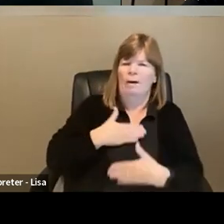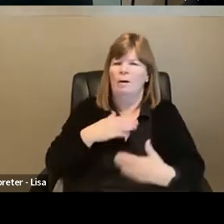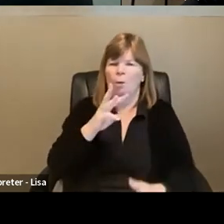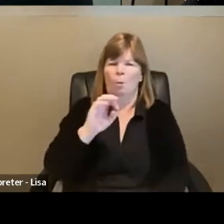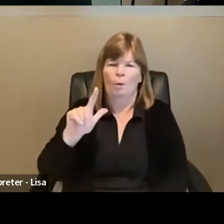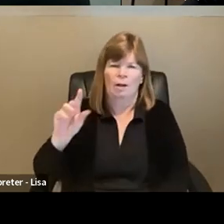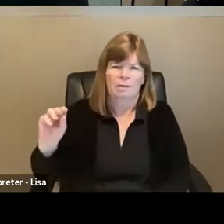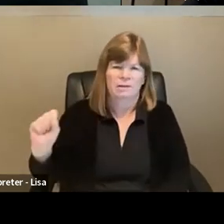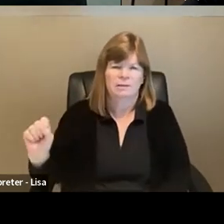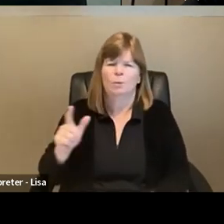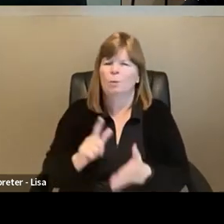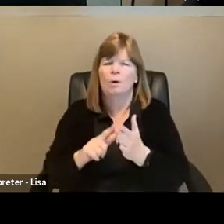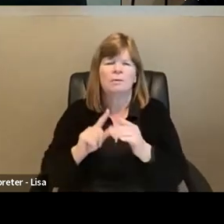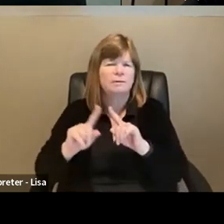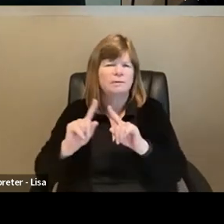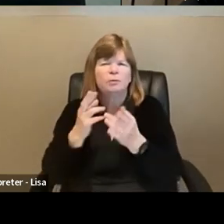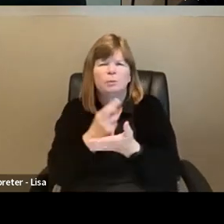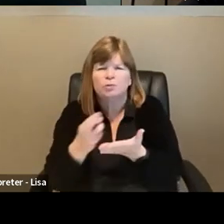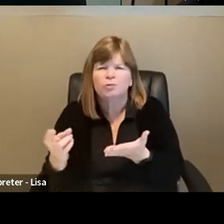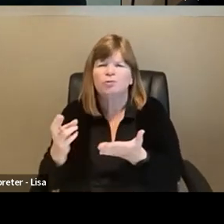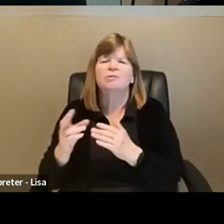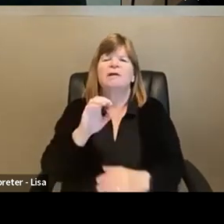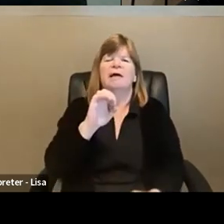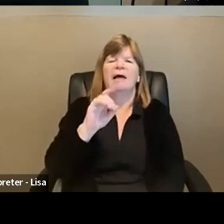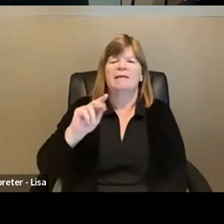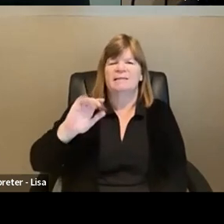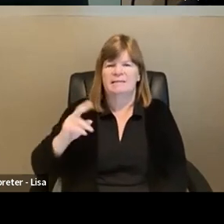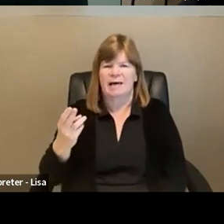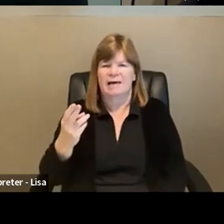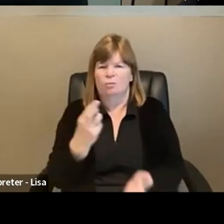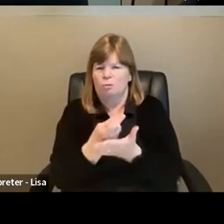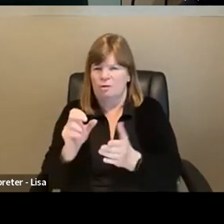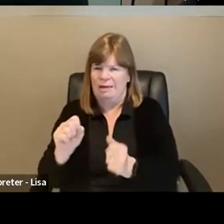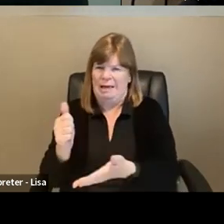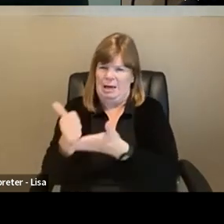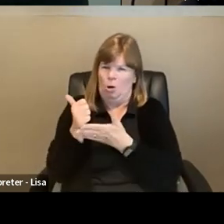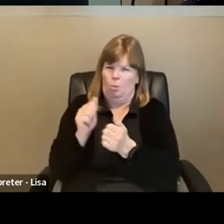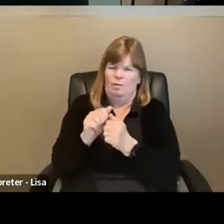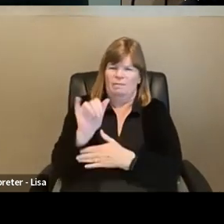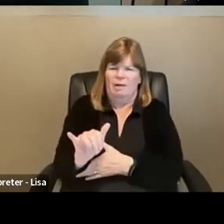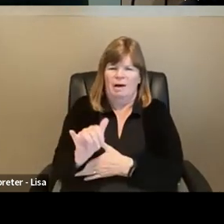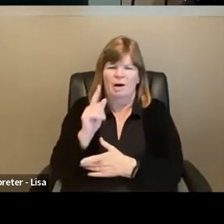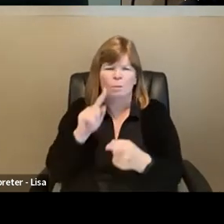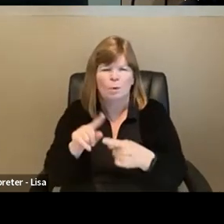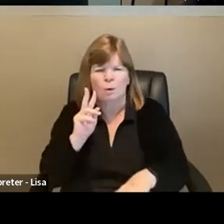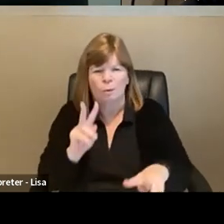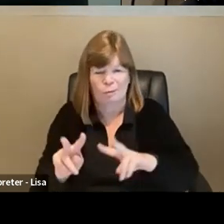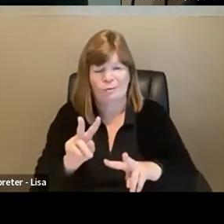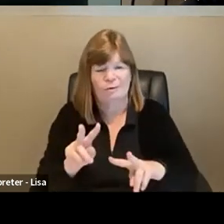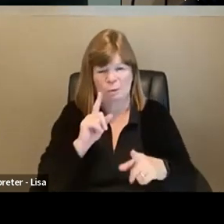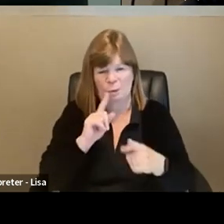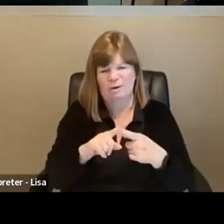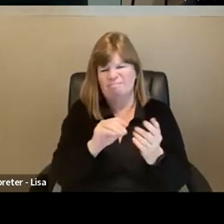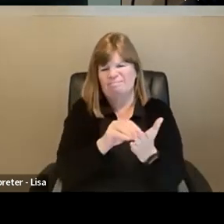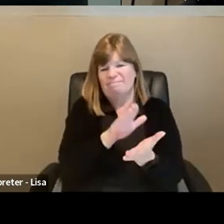some resources, EdTech resources that can help us in this space? We're looking at, and we've cited in